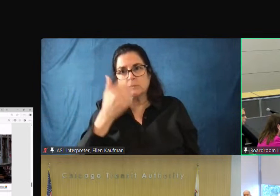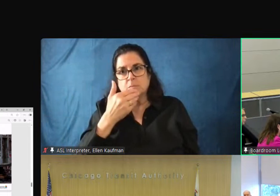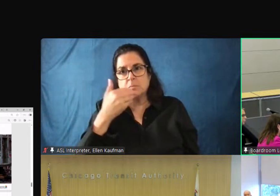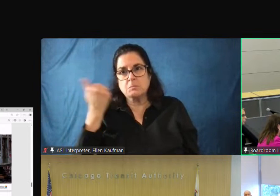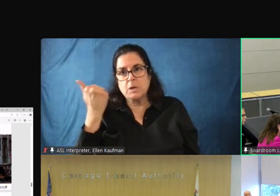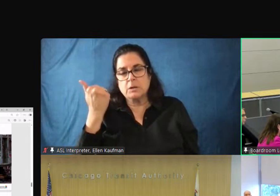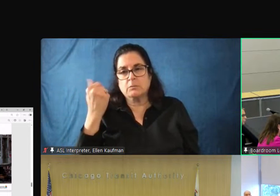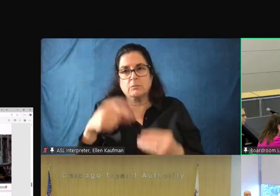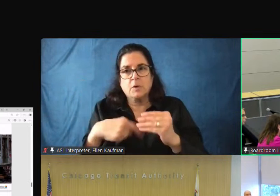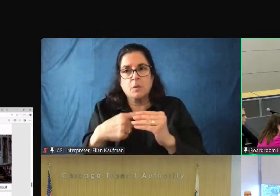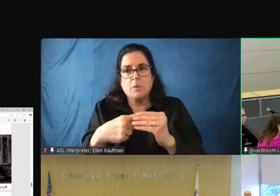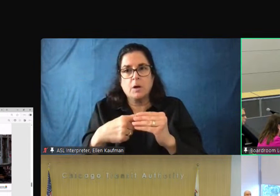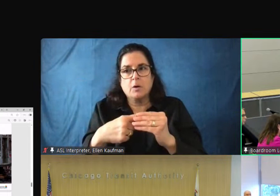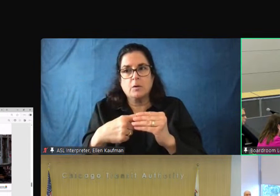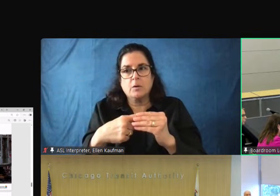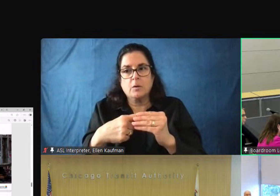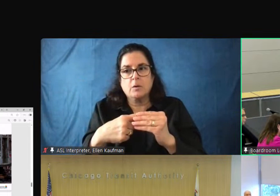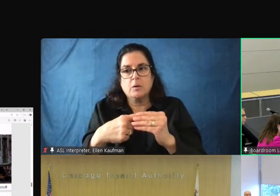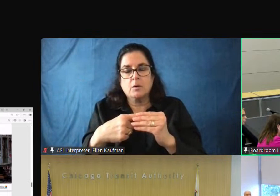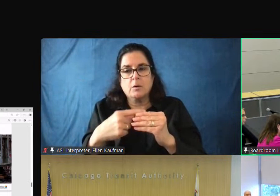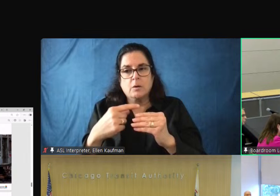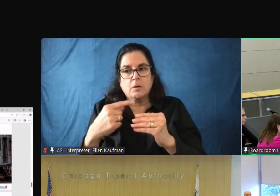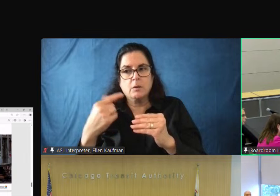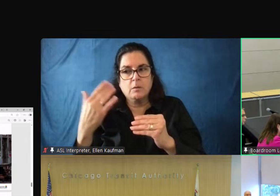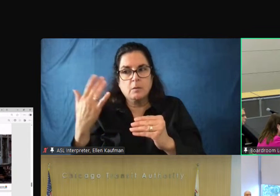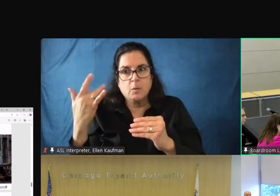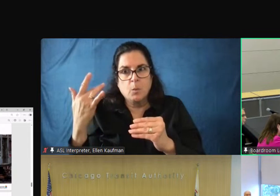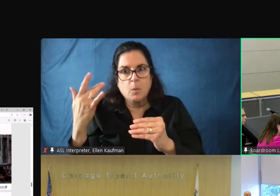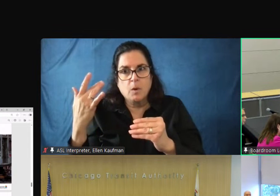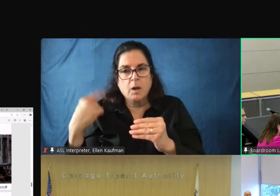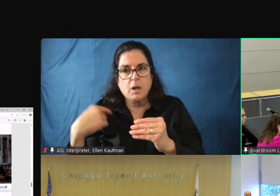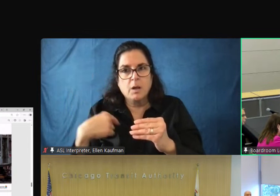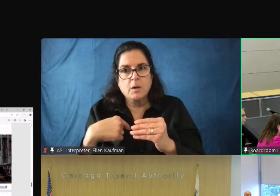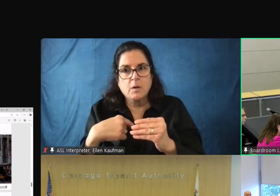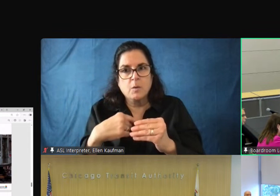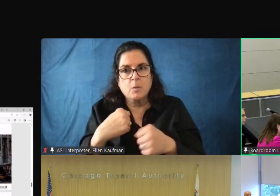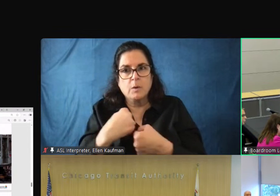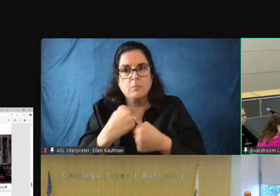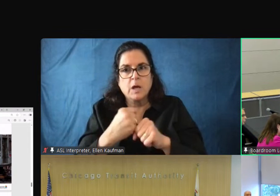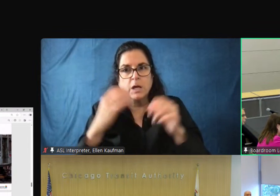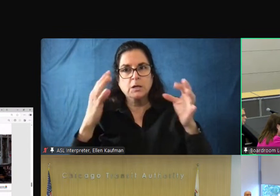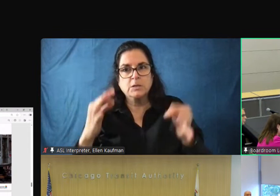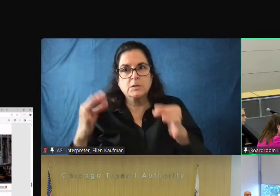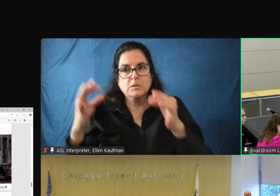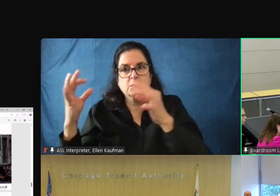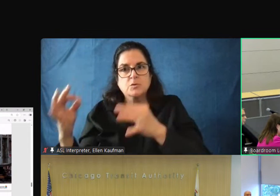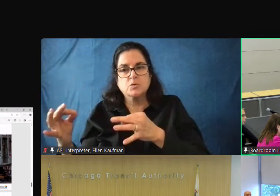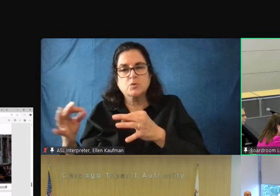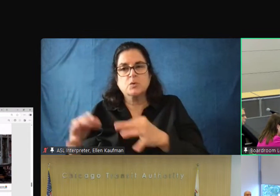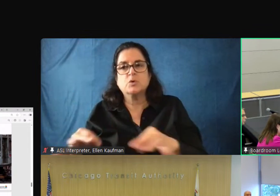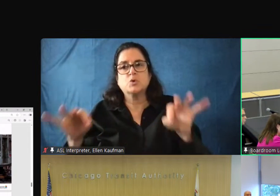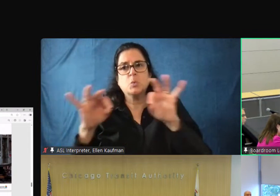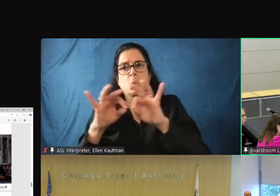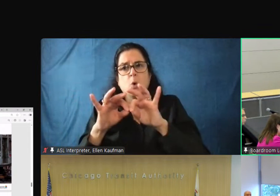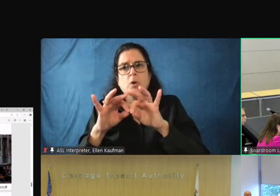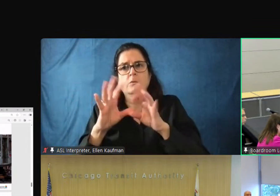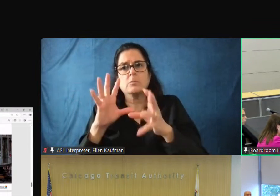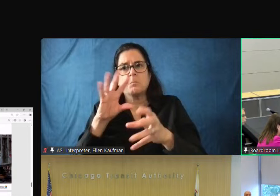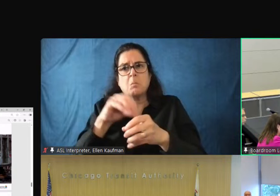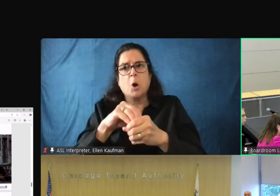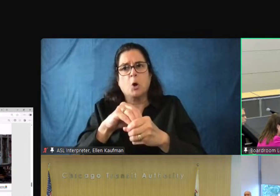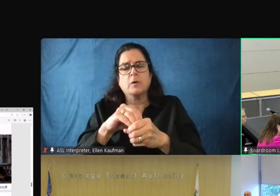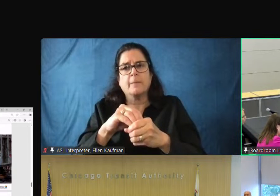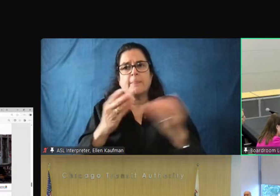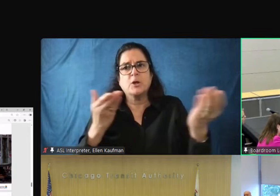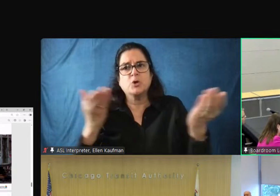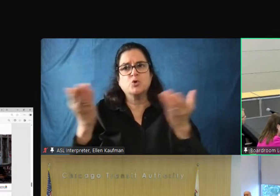why we continue to operate that service and why we view it as an important part of the service that we provide. But I